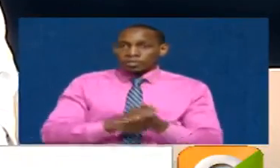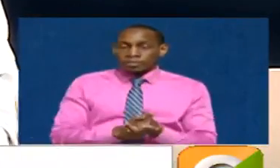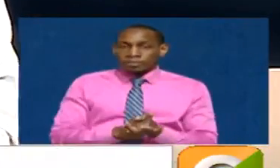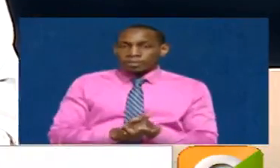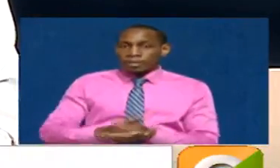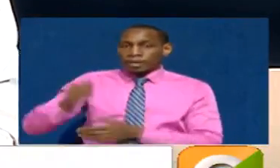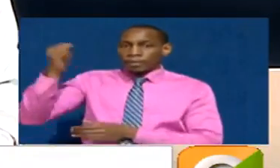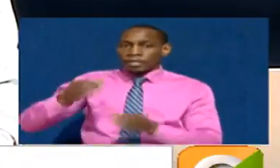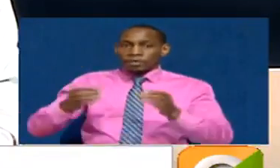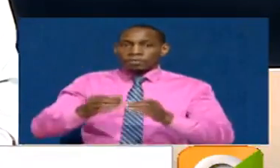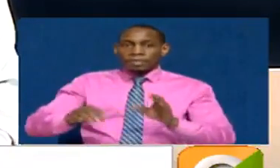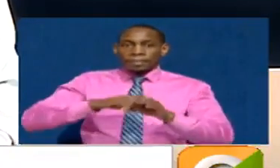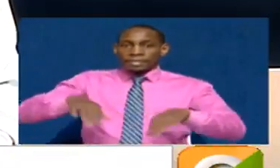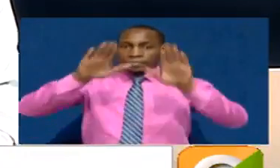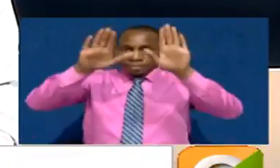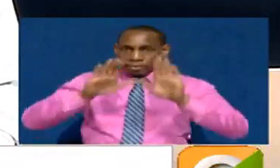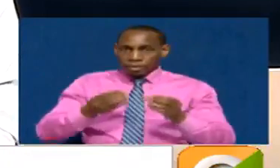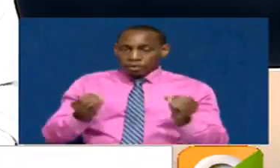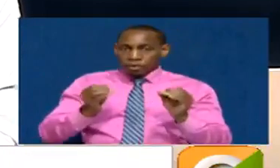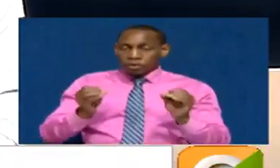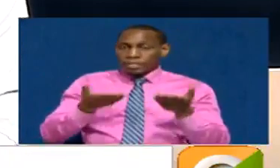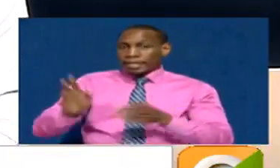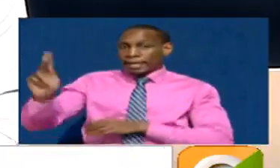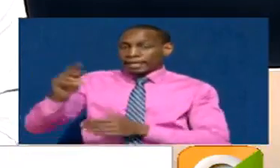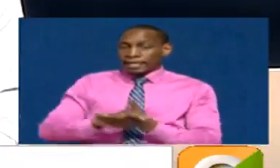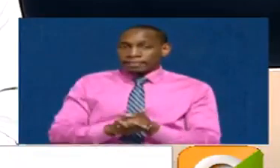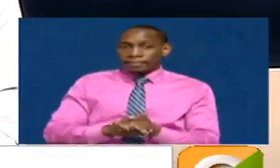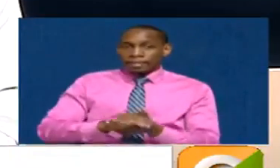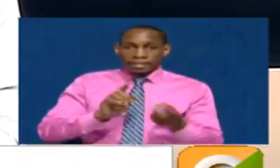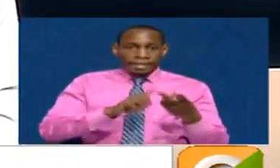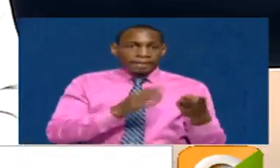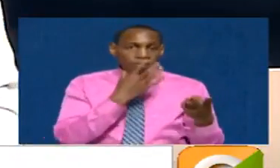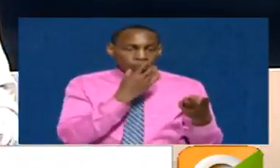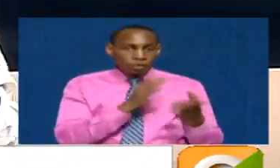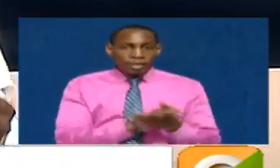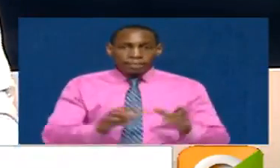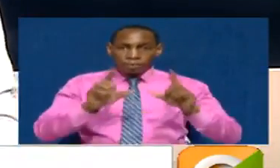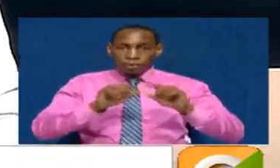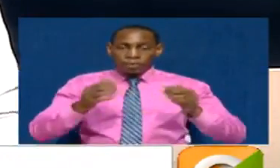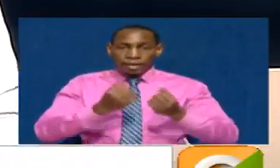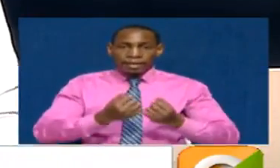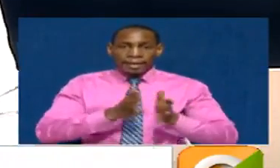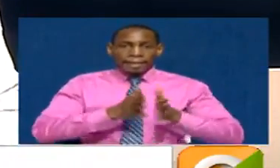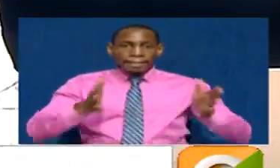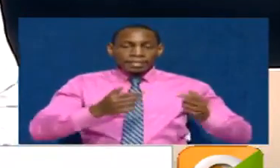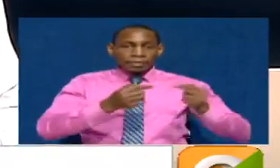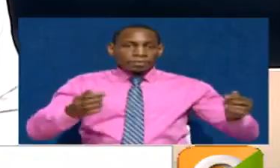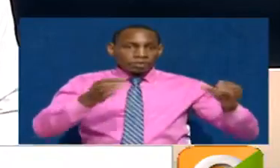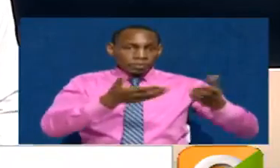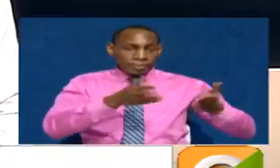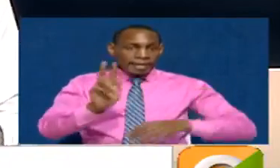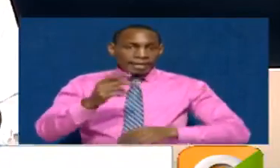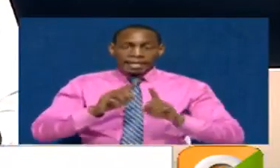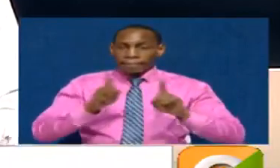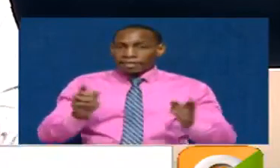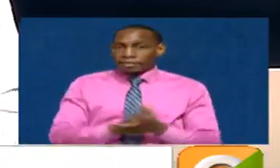of political party membership in this country. Then there is ODM, which claims to be the biggest opposition party in the country,